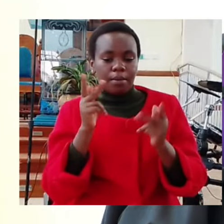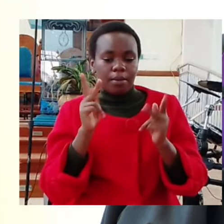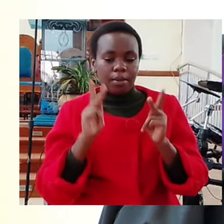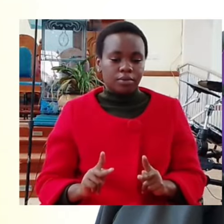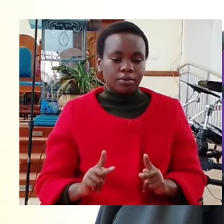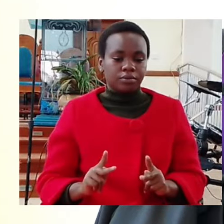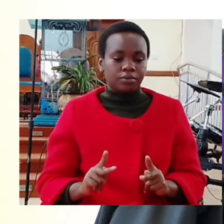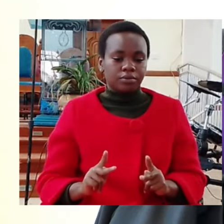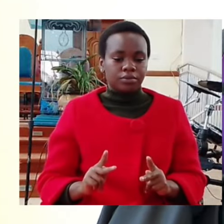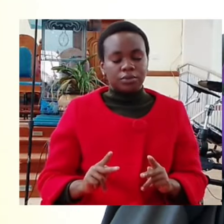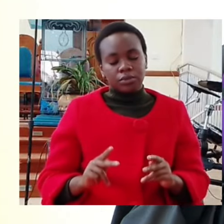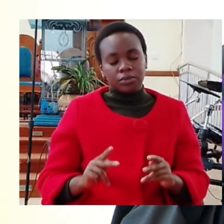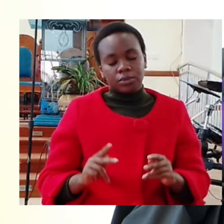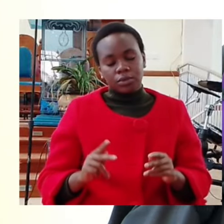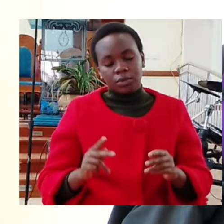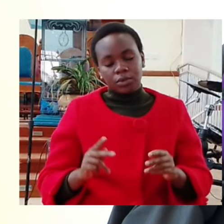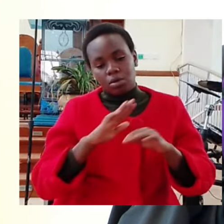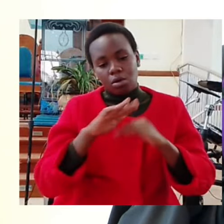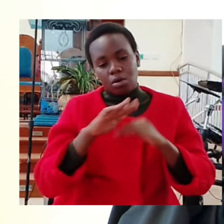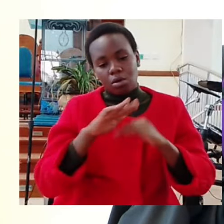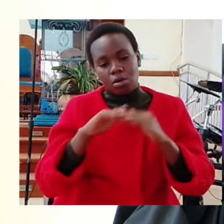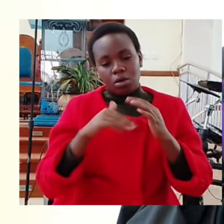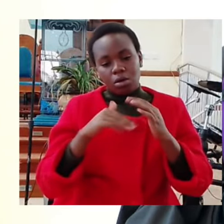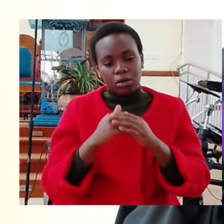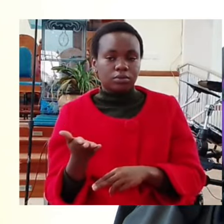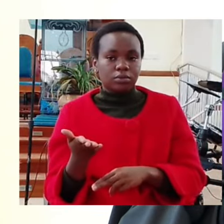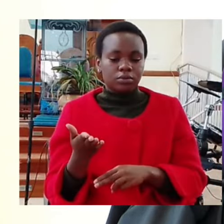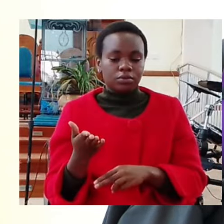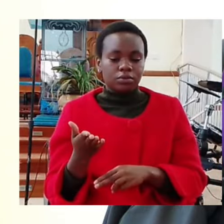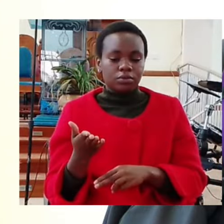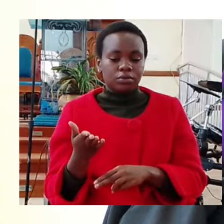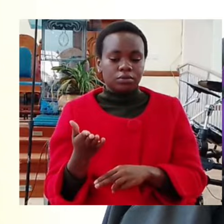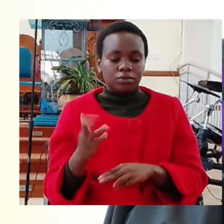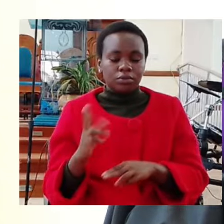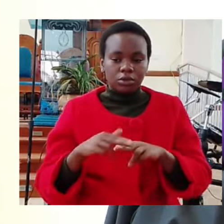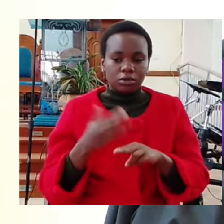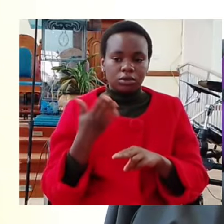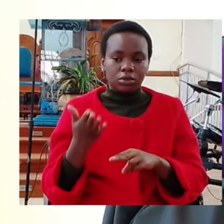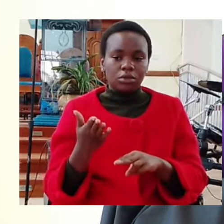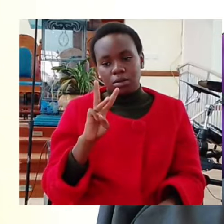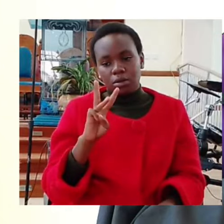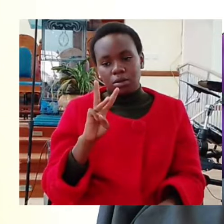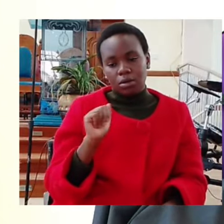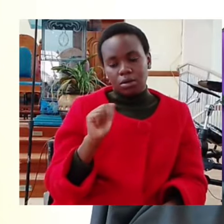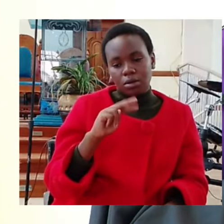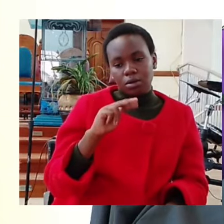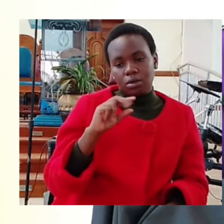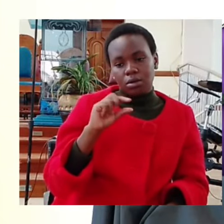presence. Just go and sit. Uthi wikarethe na muagi.